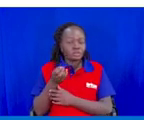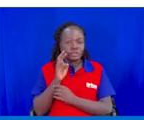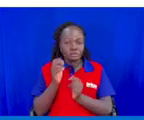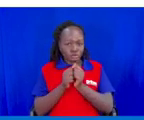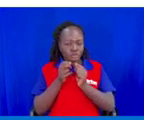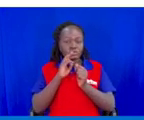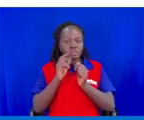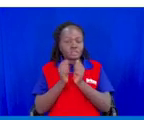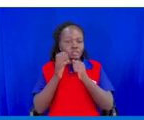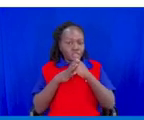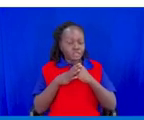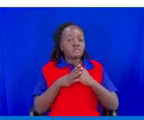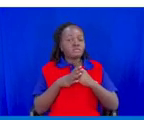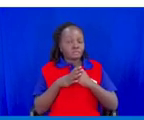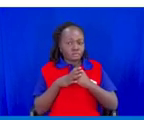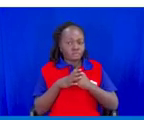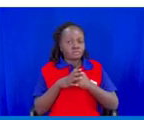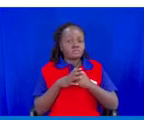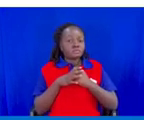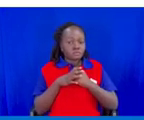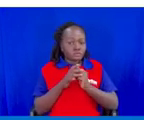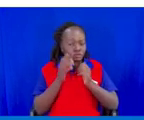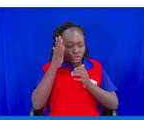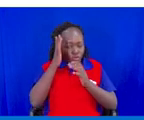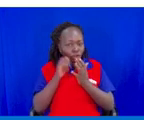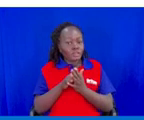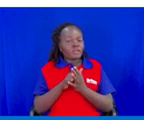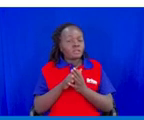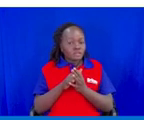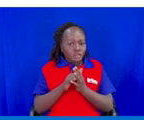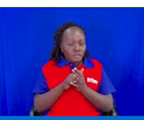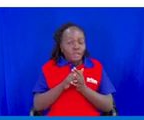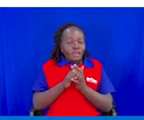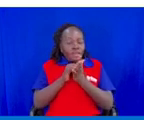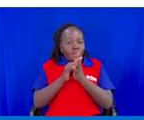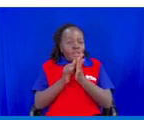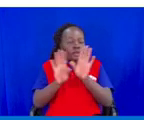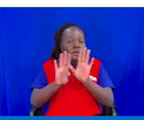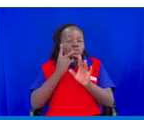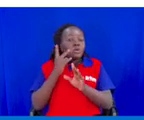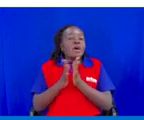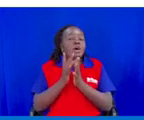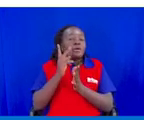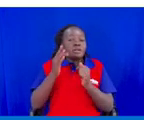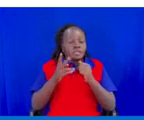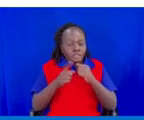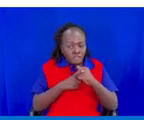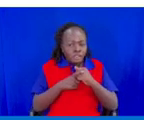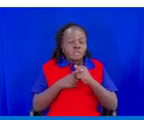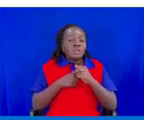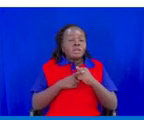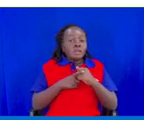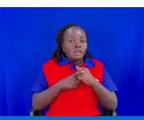note that the fund closed at 226, the unit holders balance was at